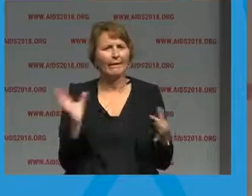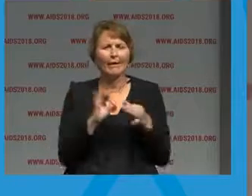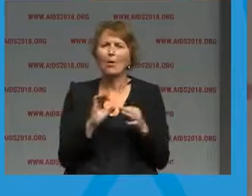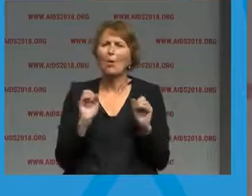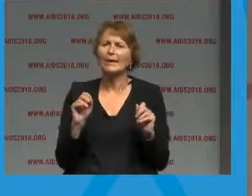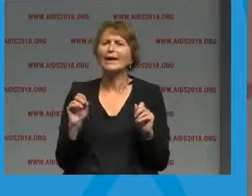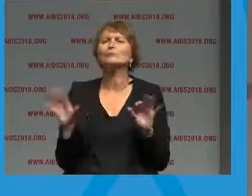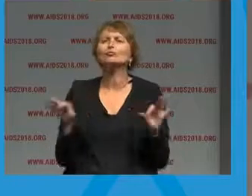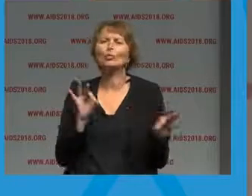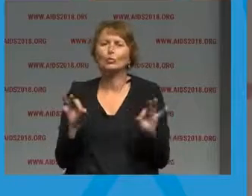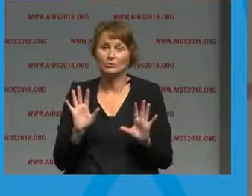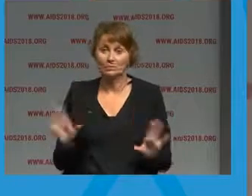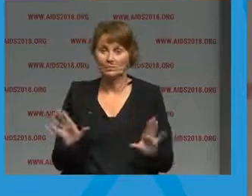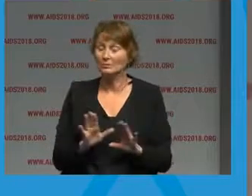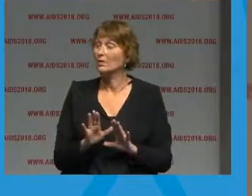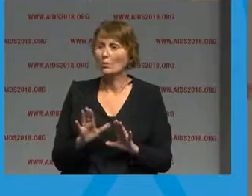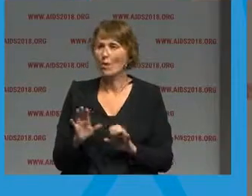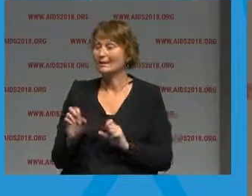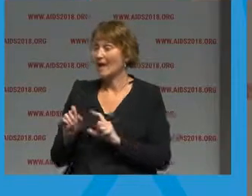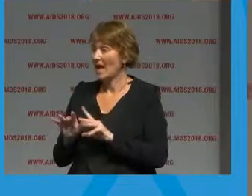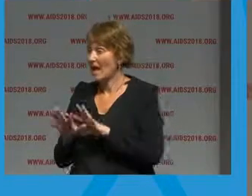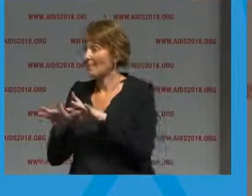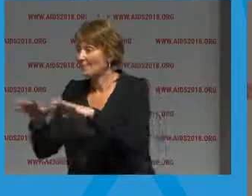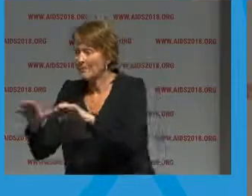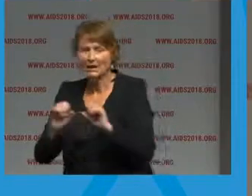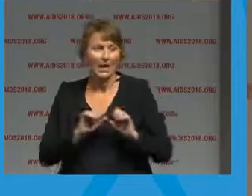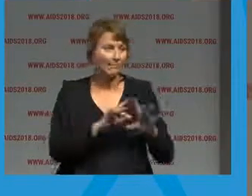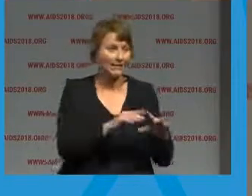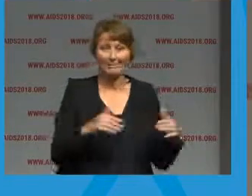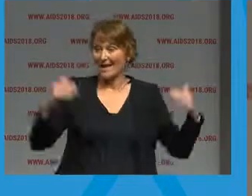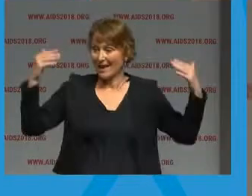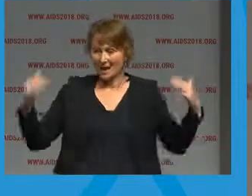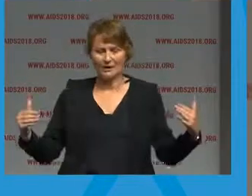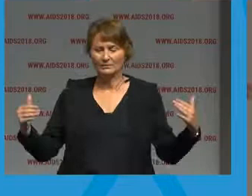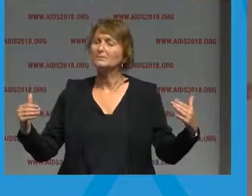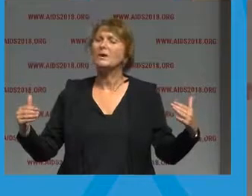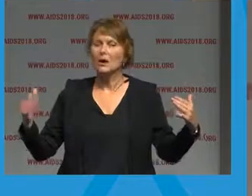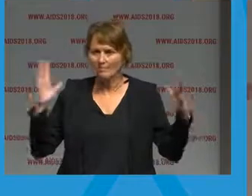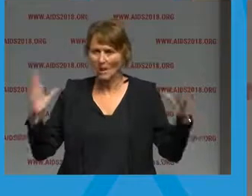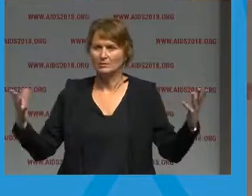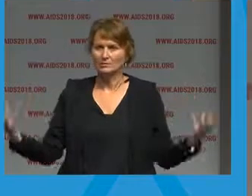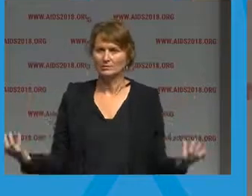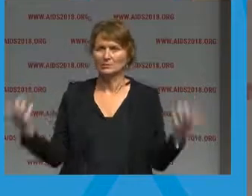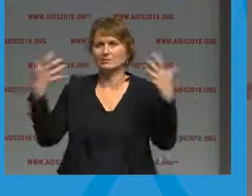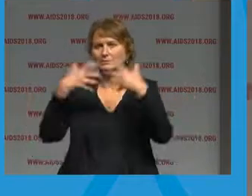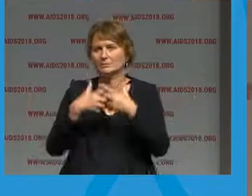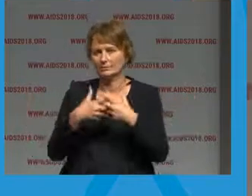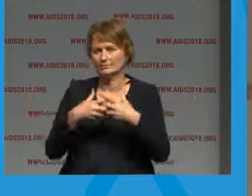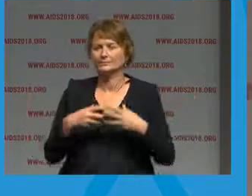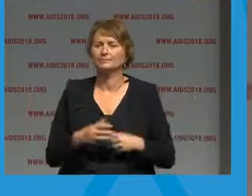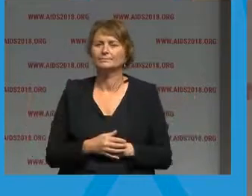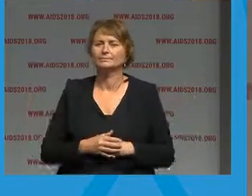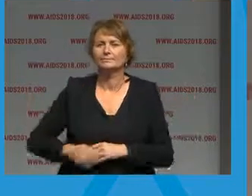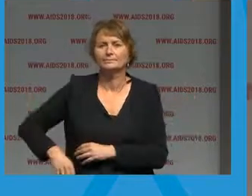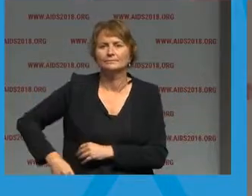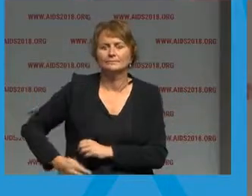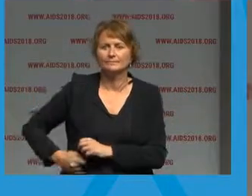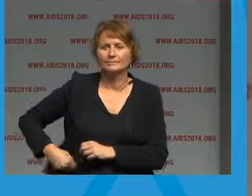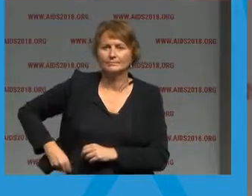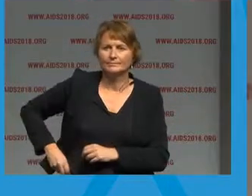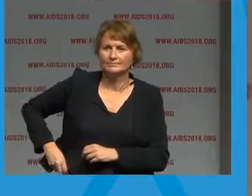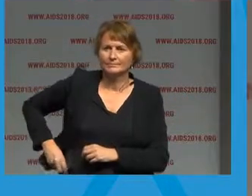to end both the epidemics, we cannot not do this. Now, to understand why and